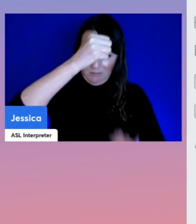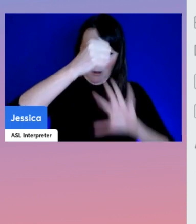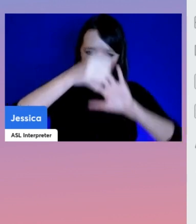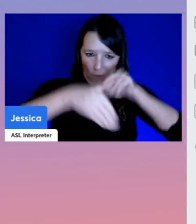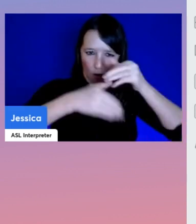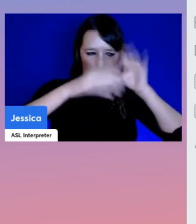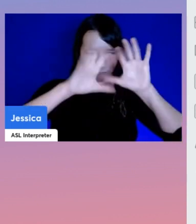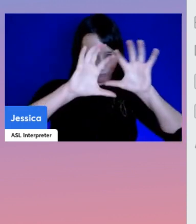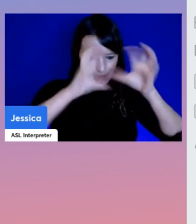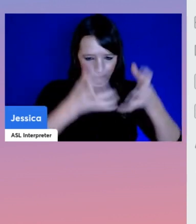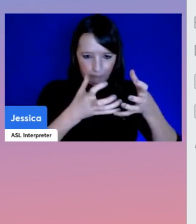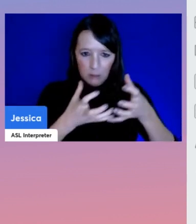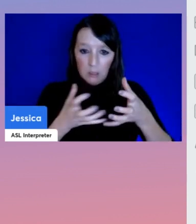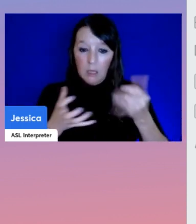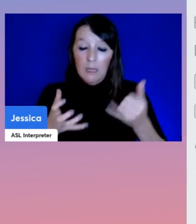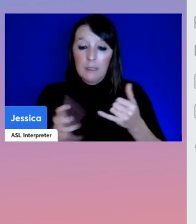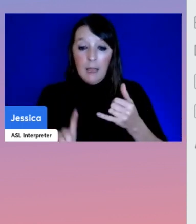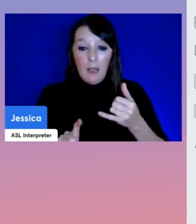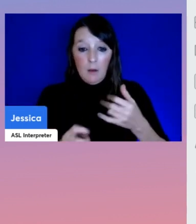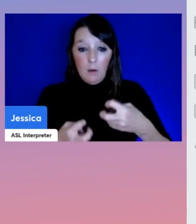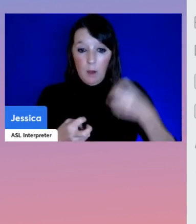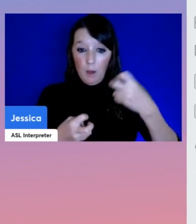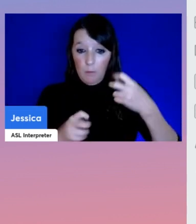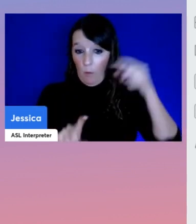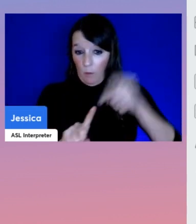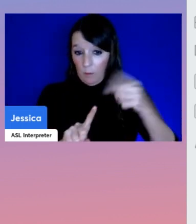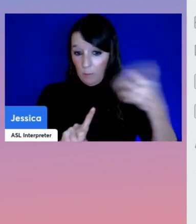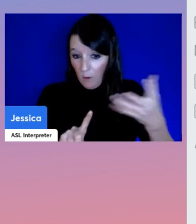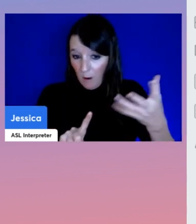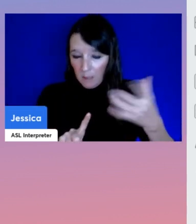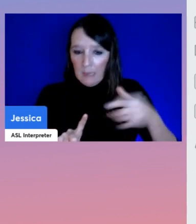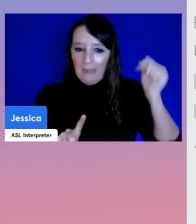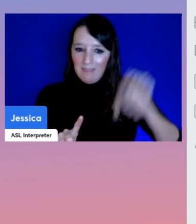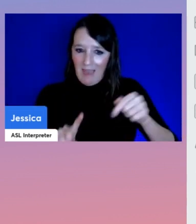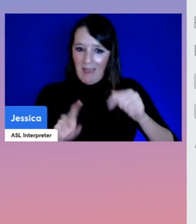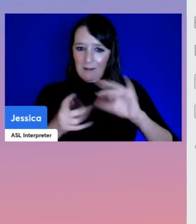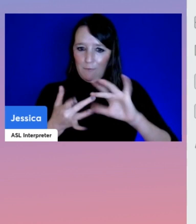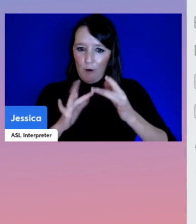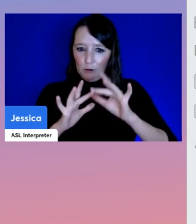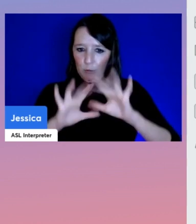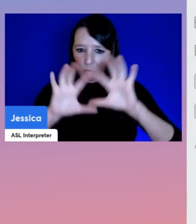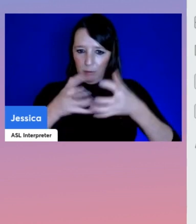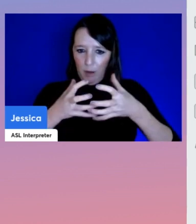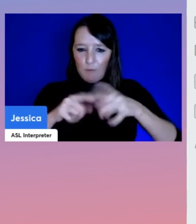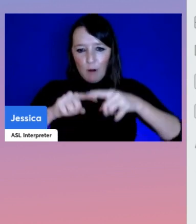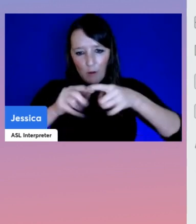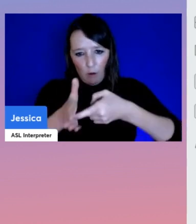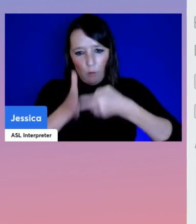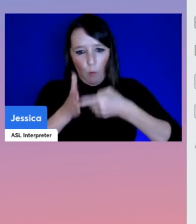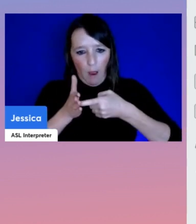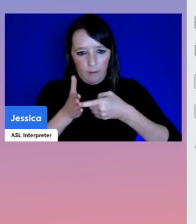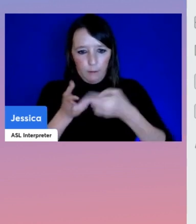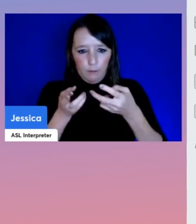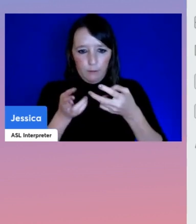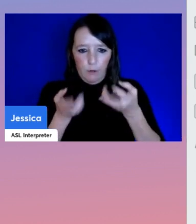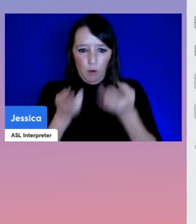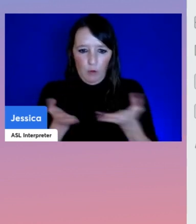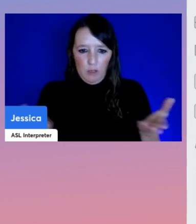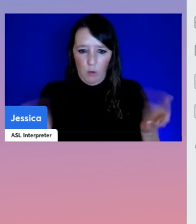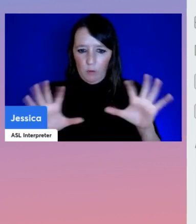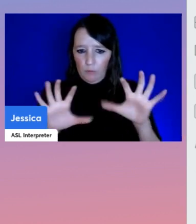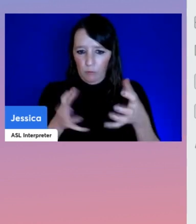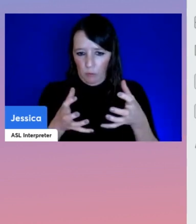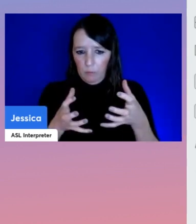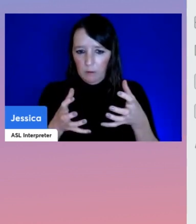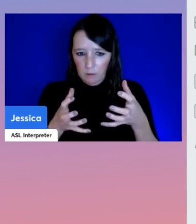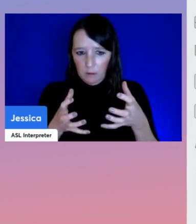The important point to note here is that this virtual network requires this resource group, which appears in